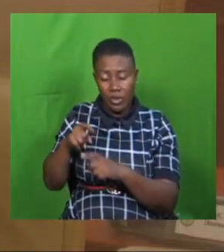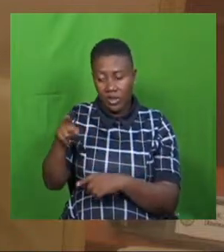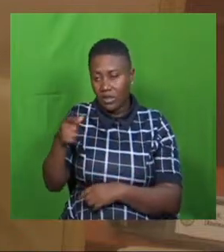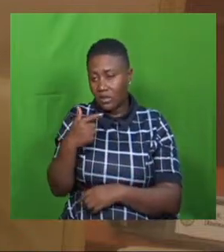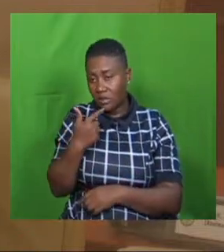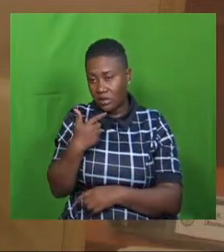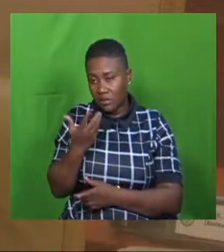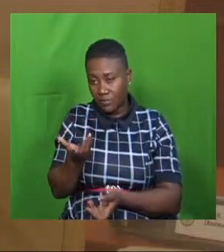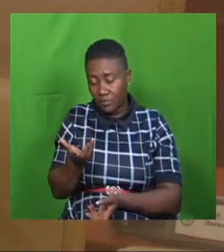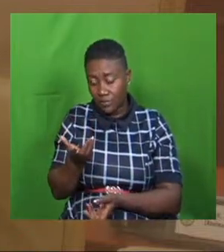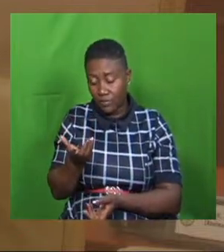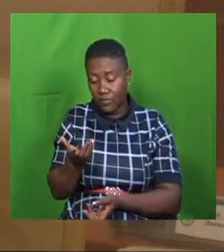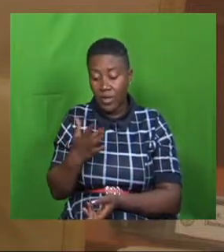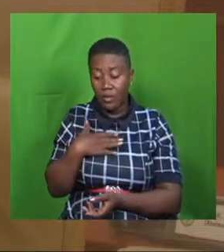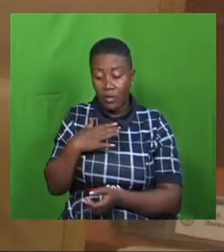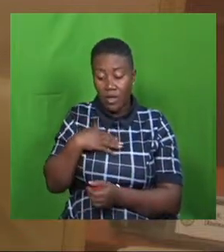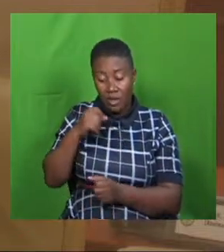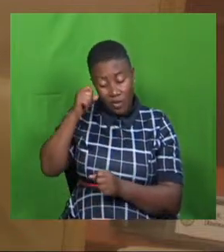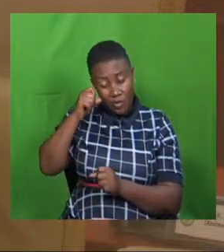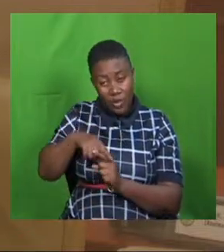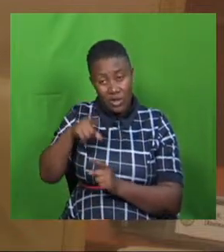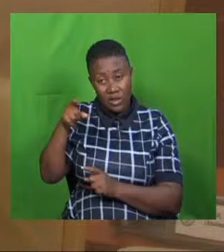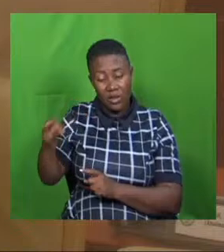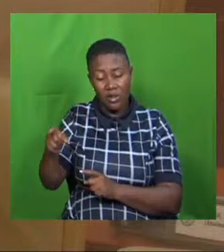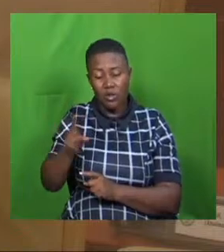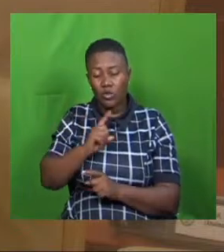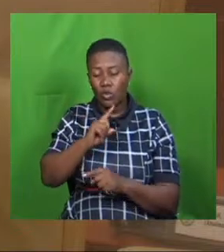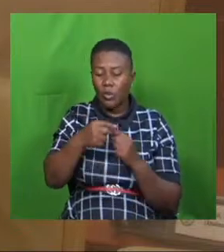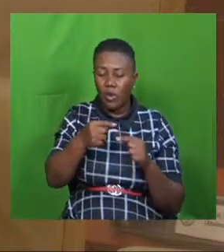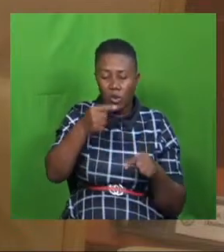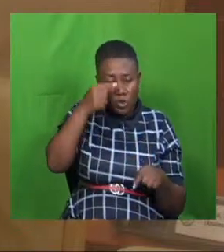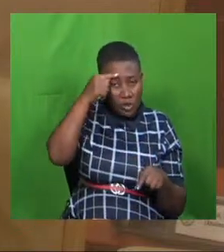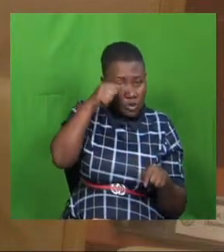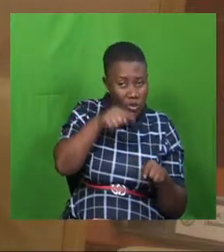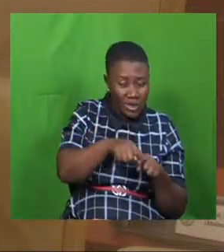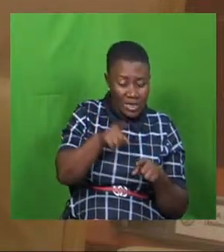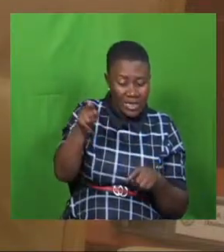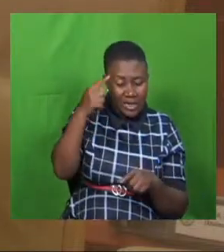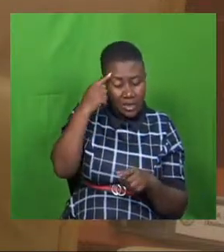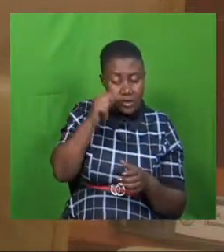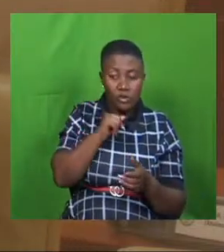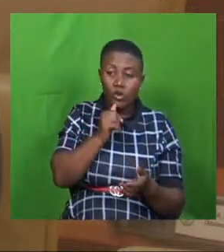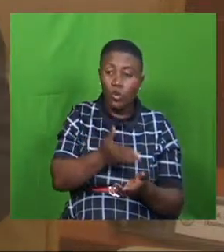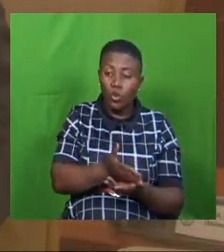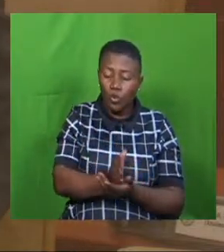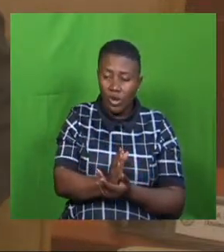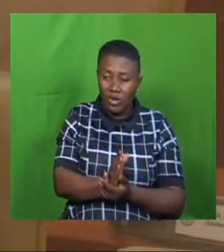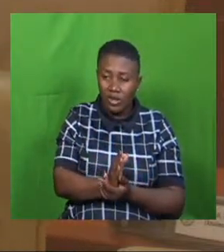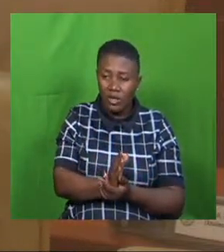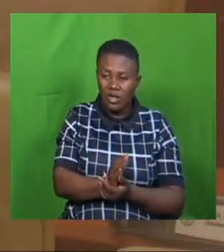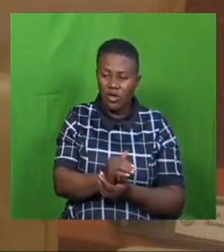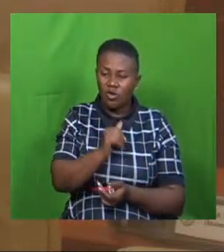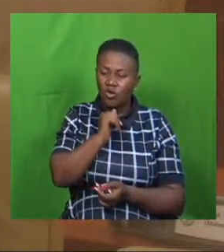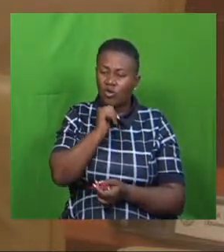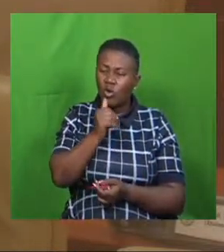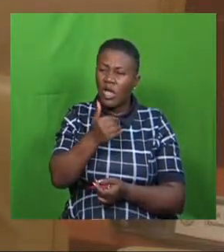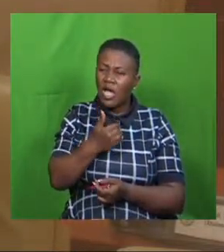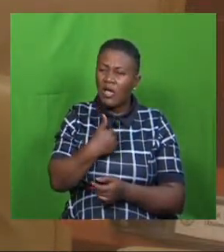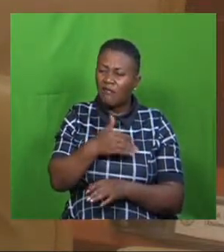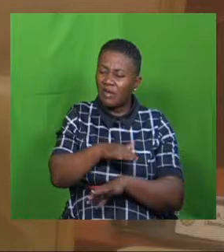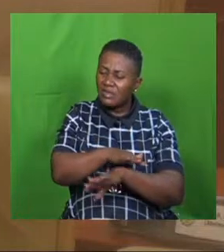colleague is speaking to a contract he says is unlawful. There is no contract mentioned here. The fact